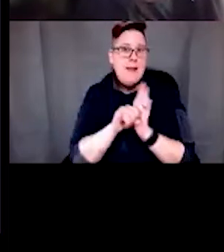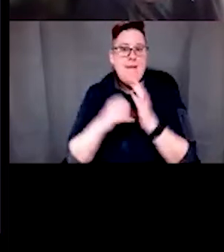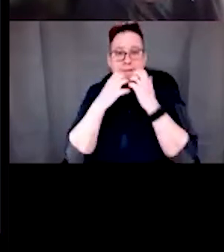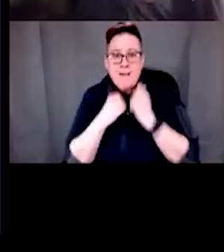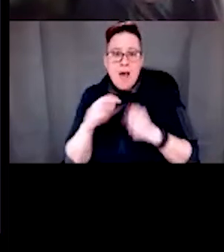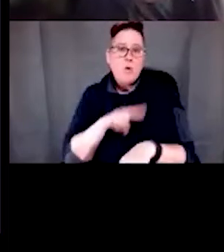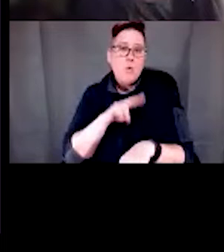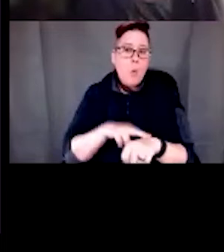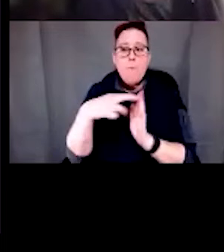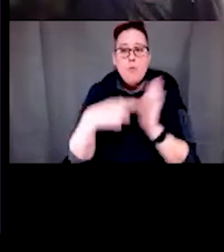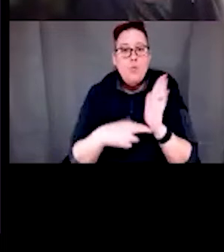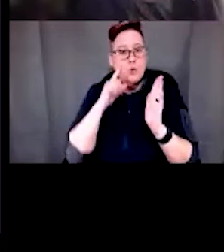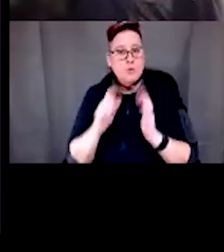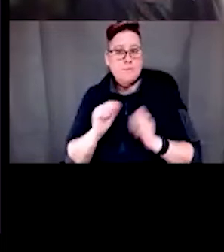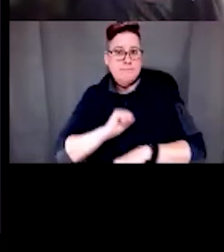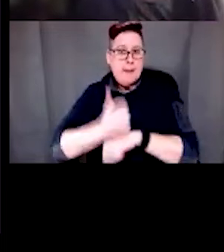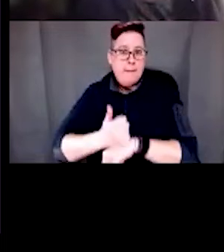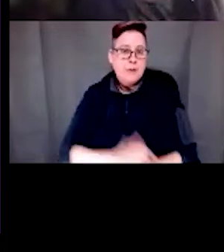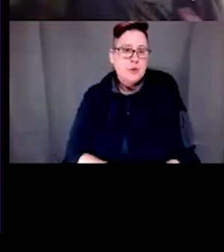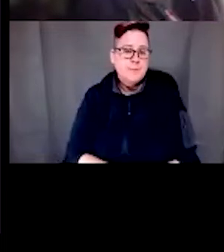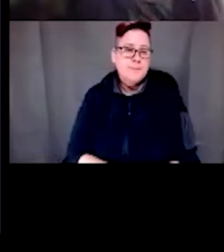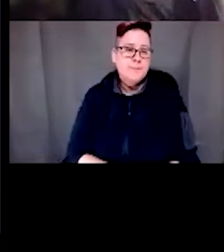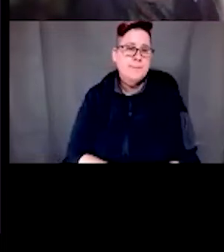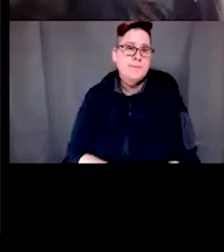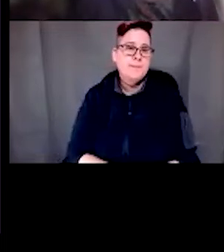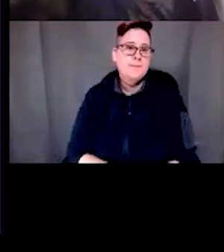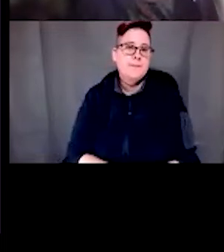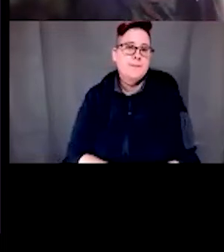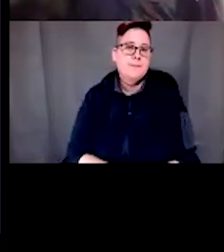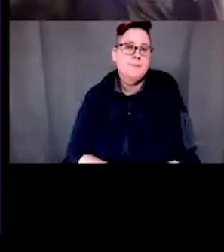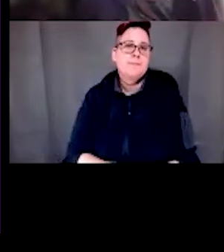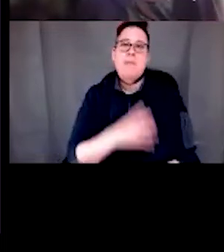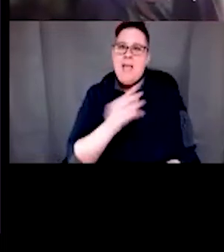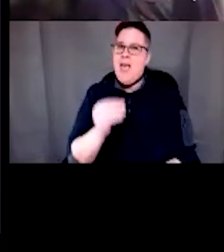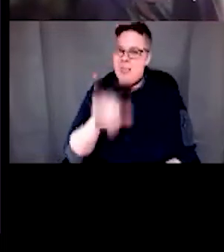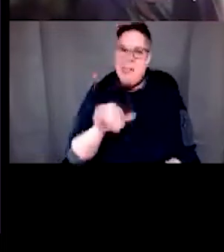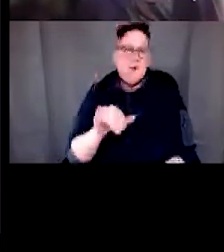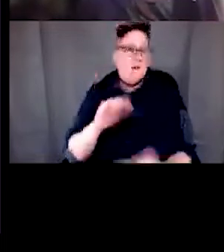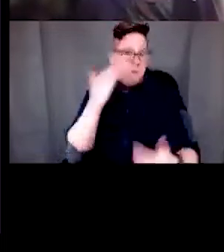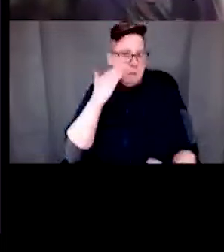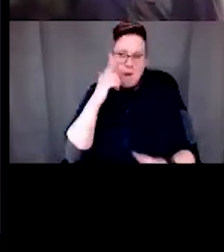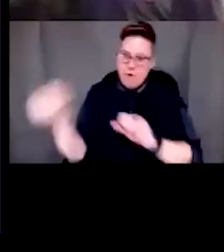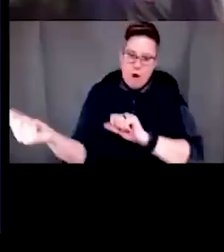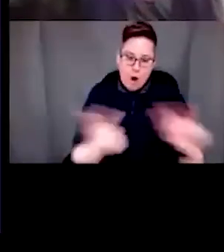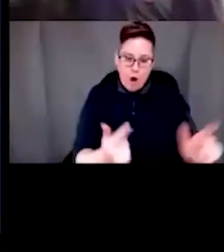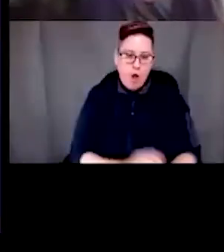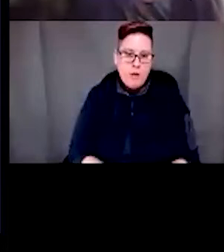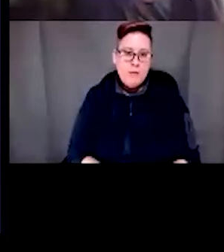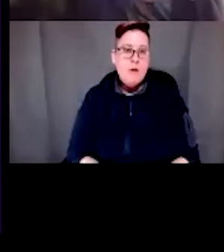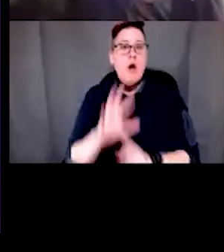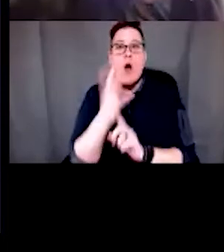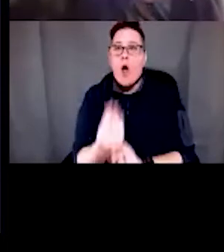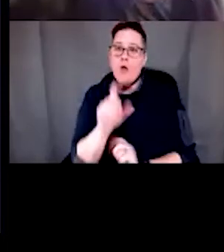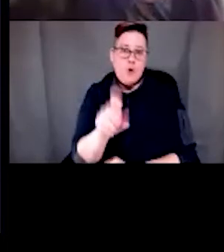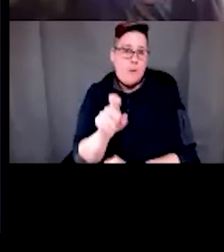and rules to be established and makes that familiar to everybody. The culture has to